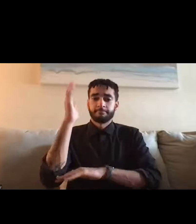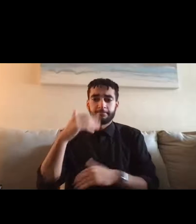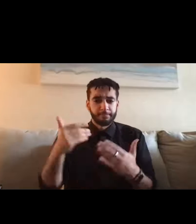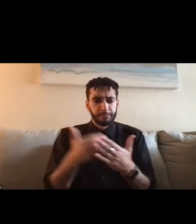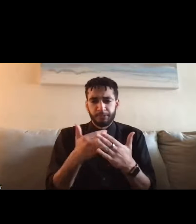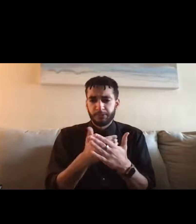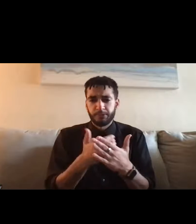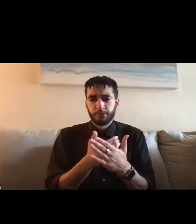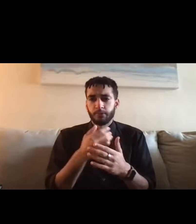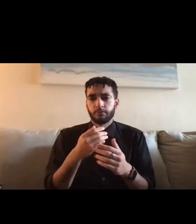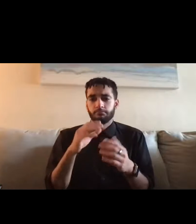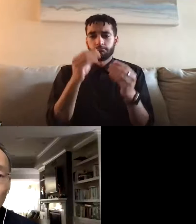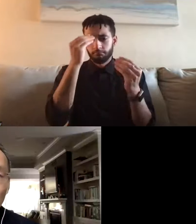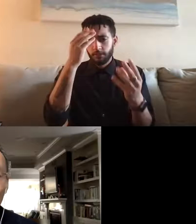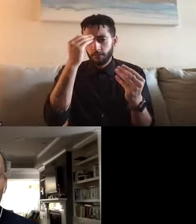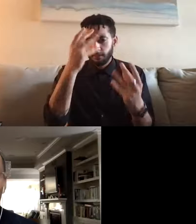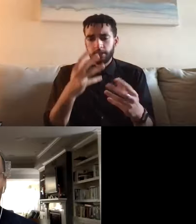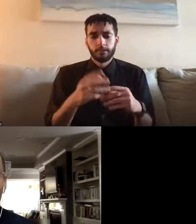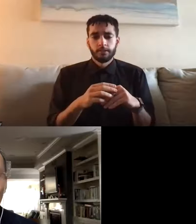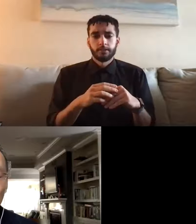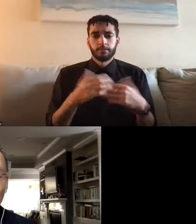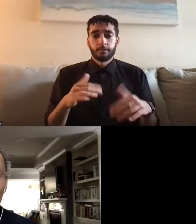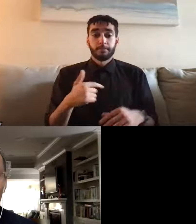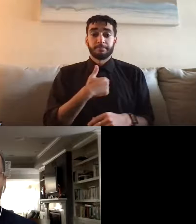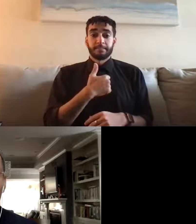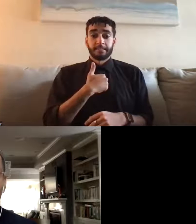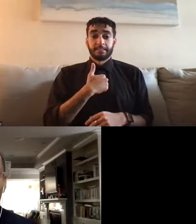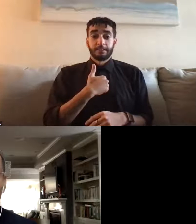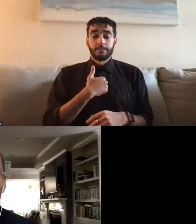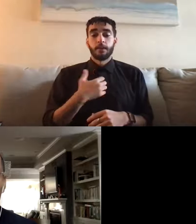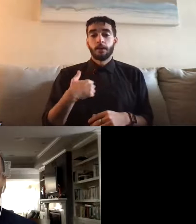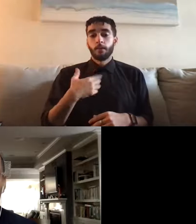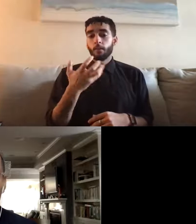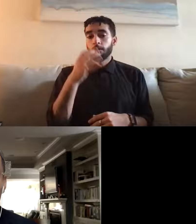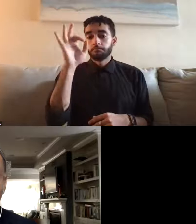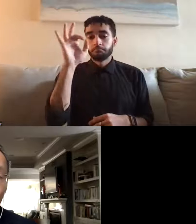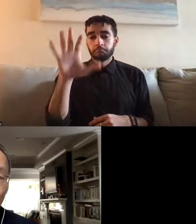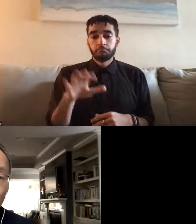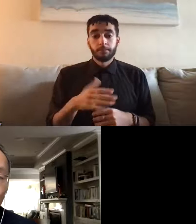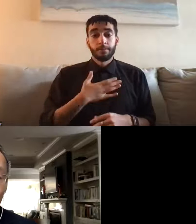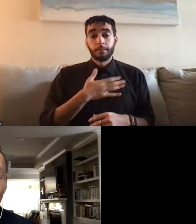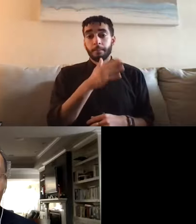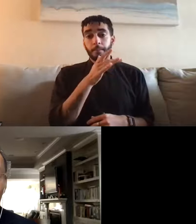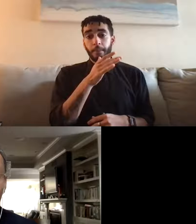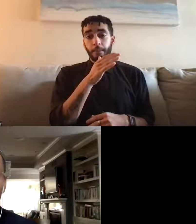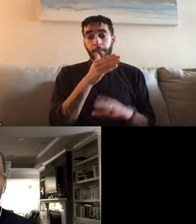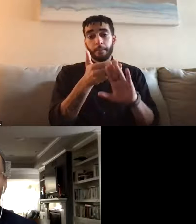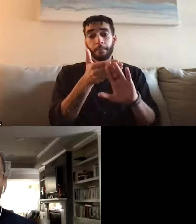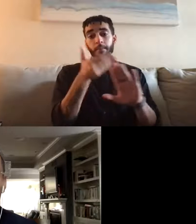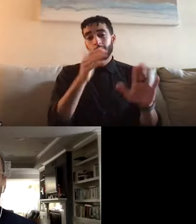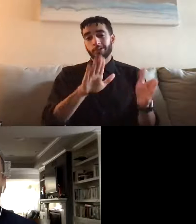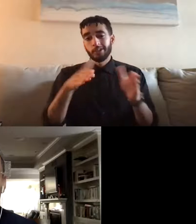initiative. On a personal note, I want to mention that my mother, before she passed